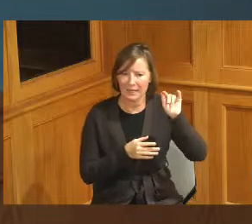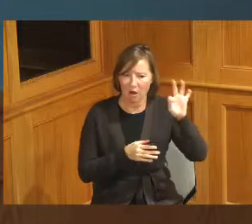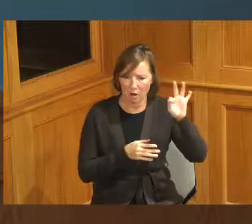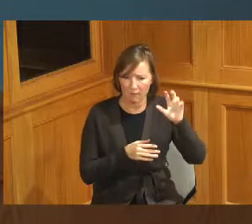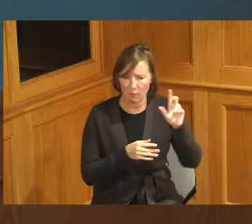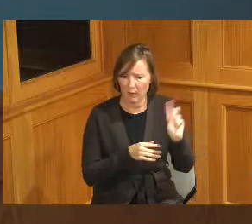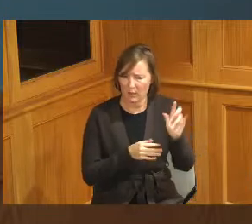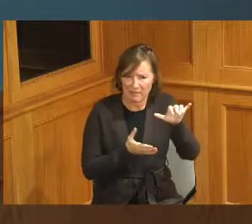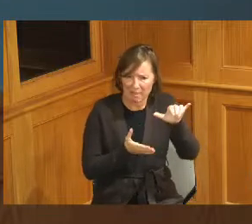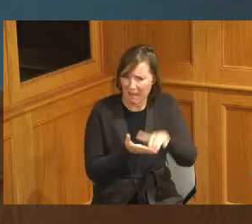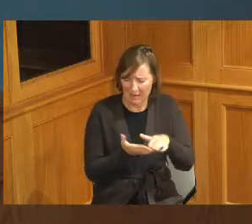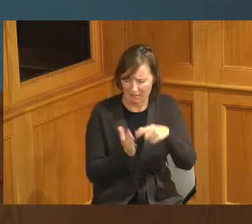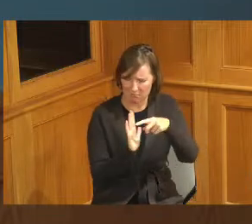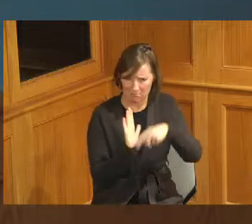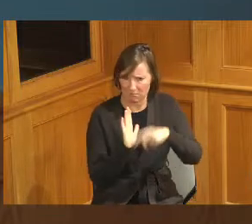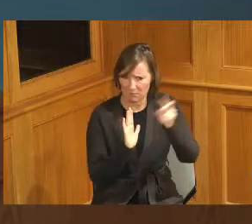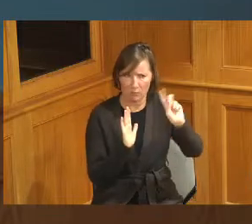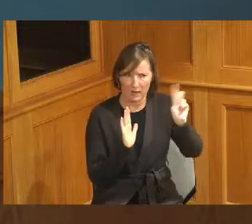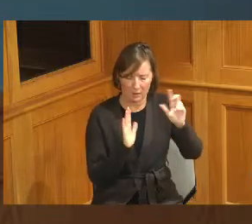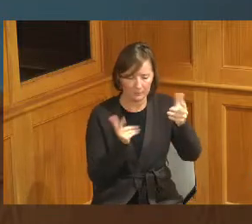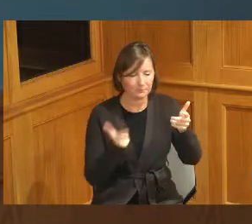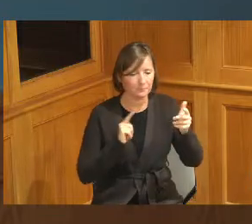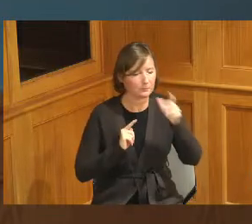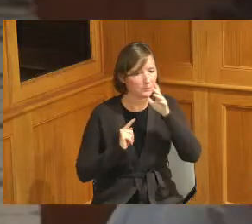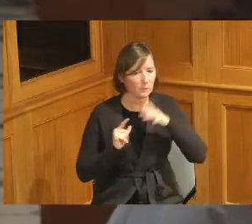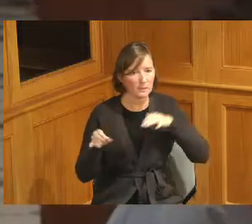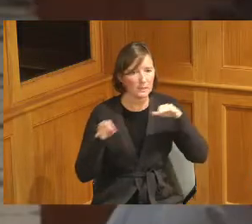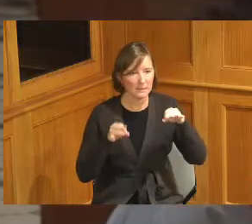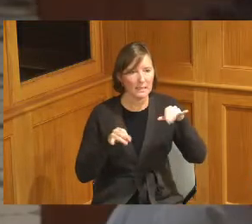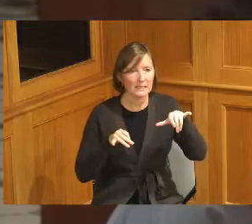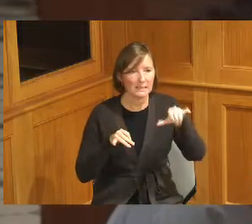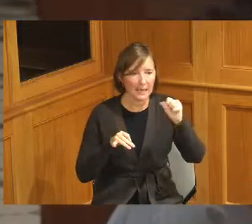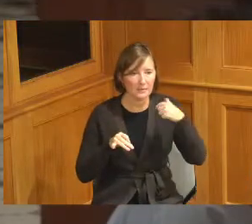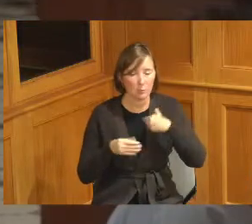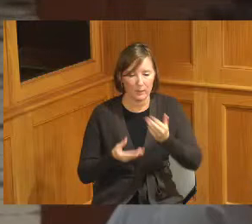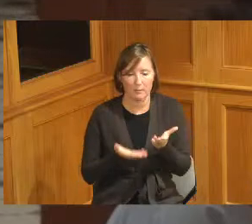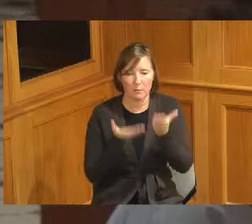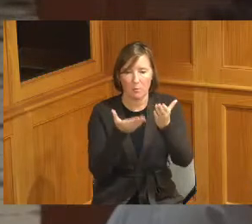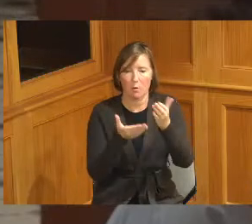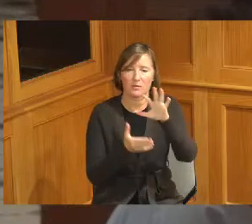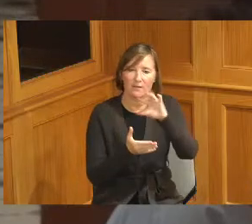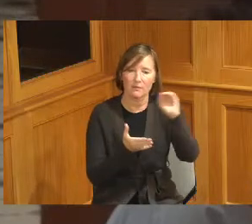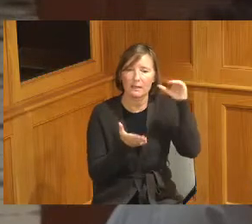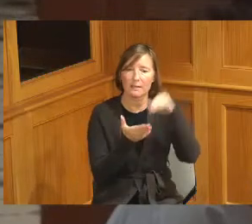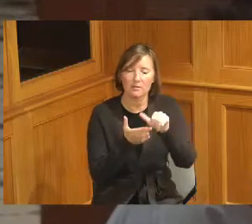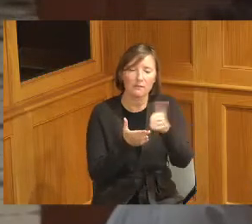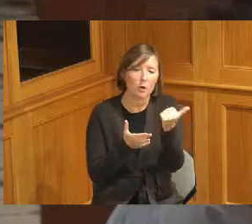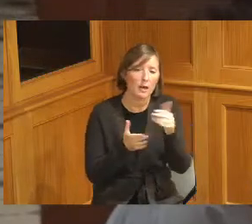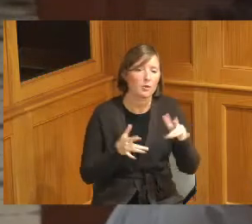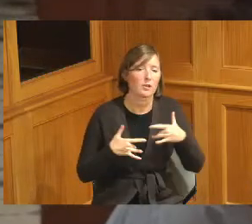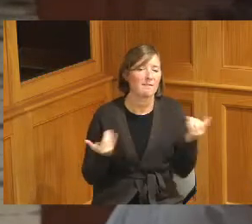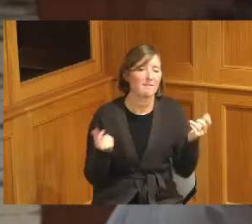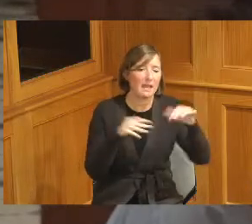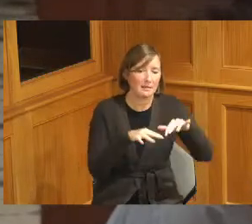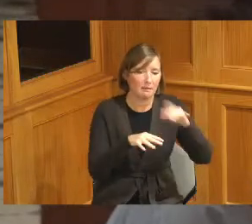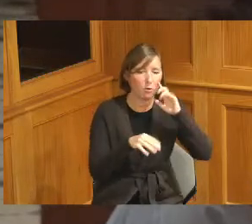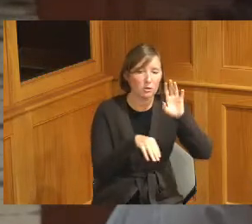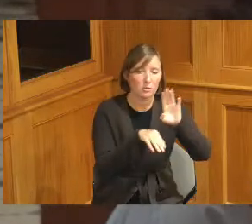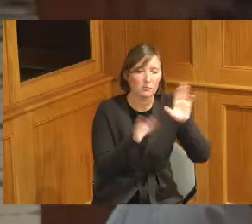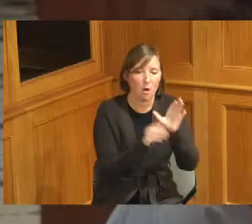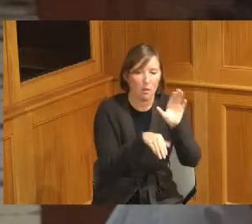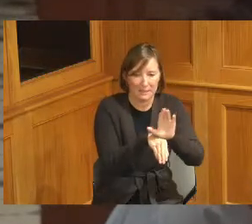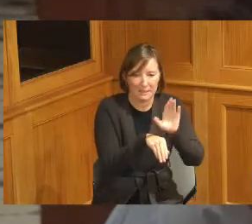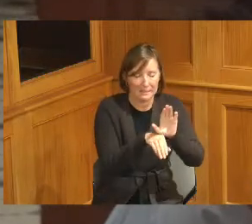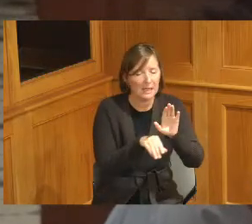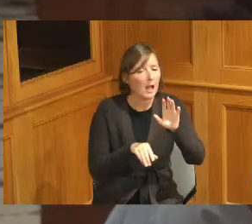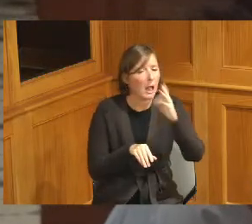on here? Yes, so we have proposed $50,000 for another small business event. It may look differently than the